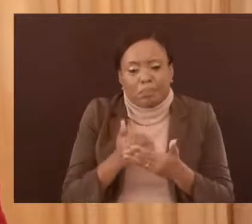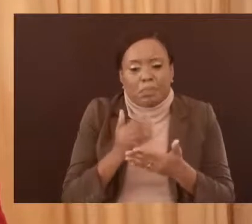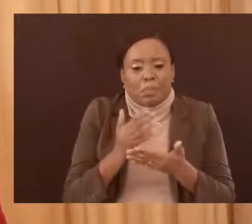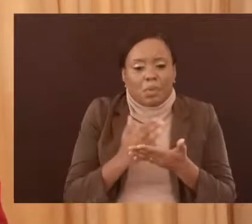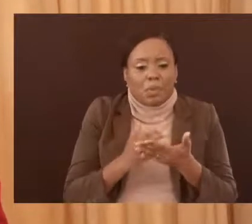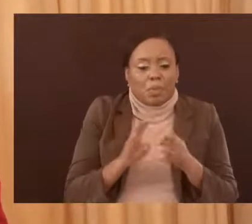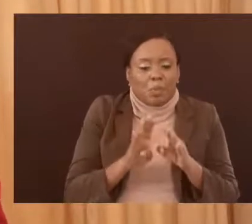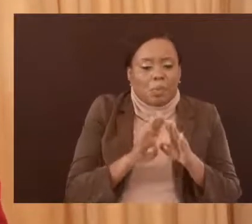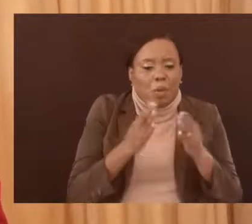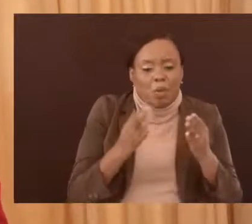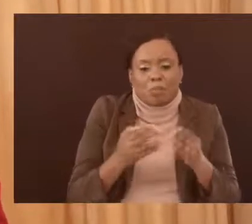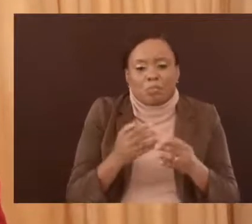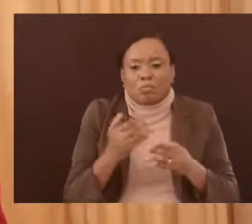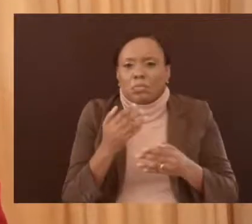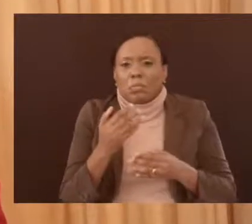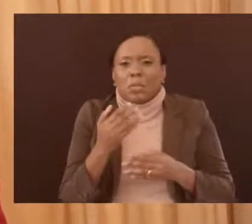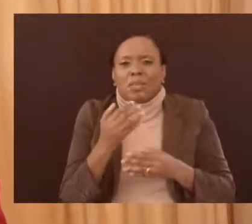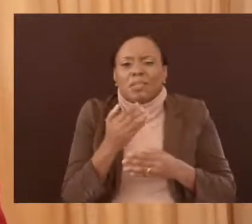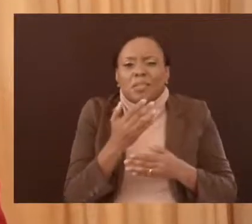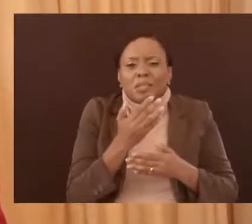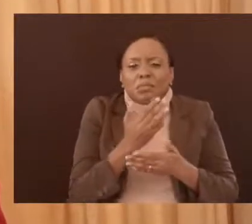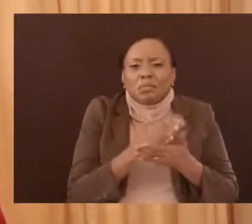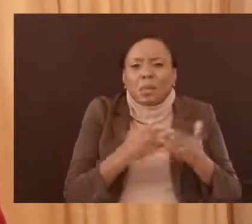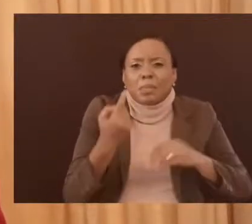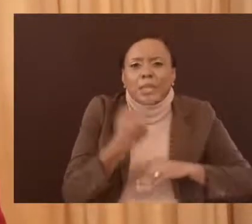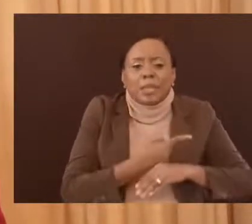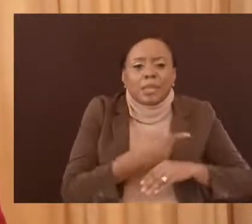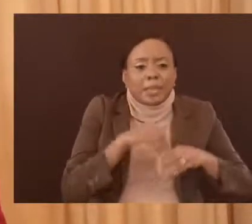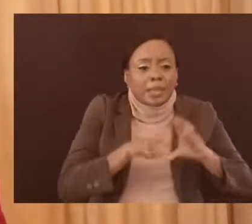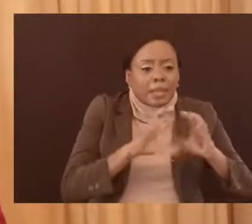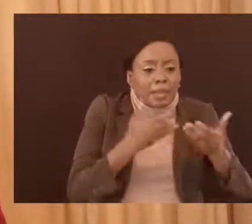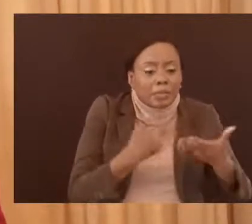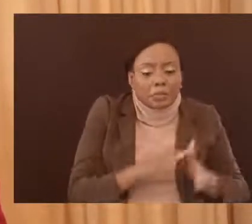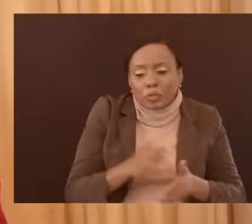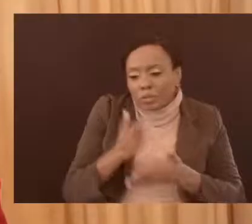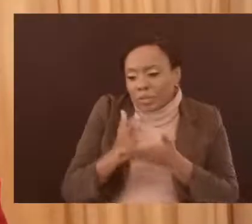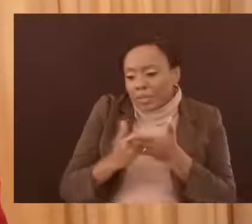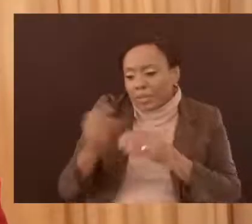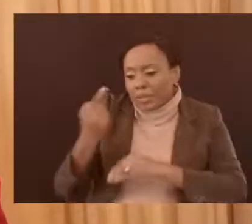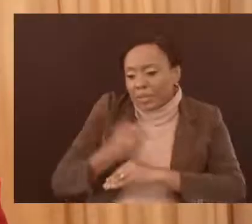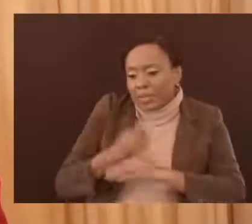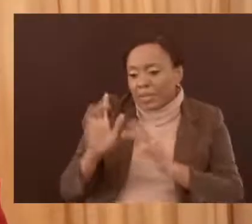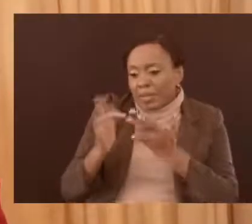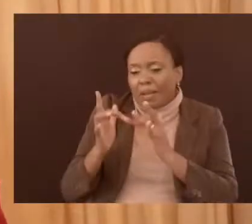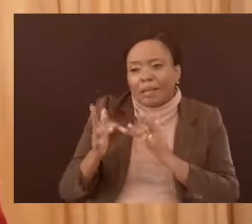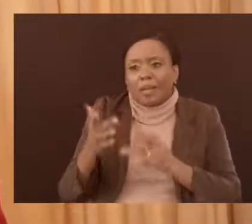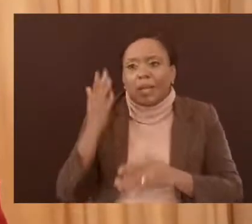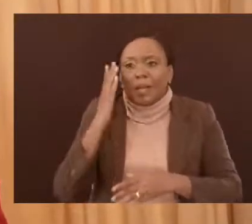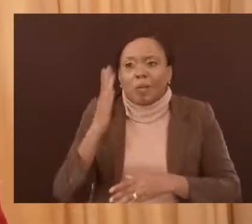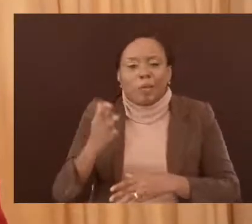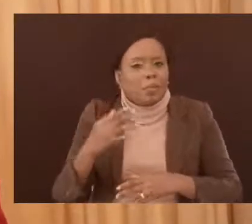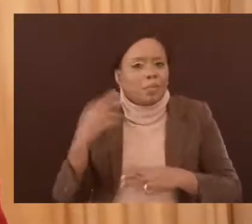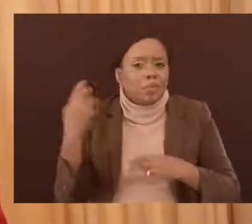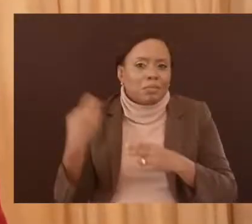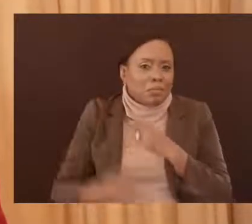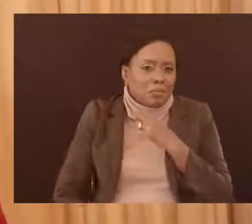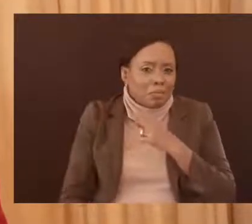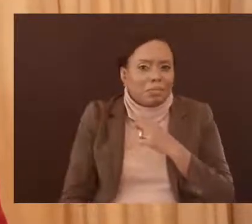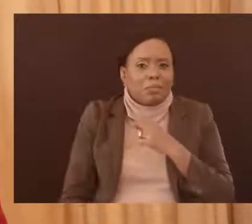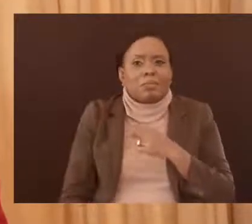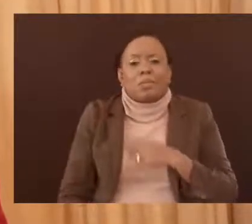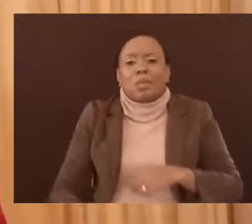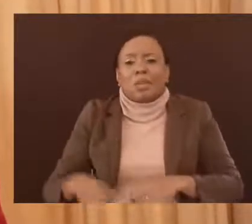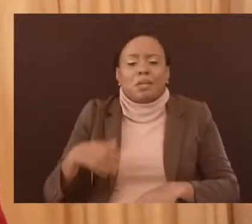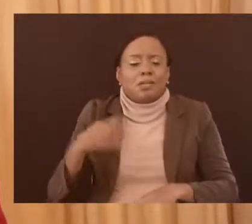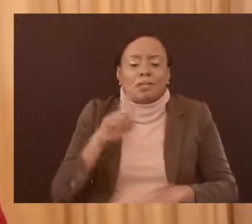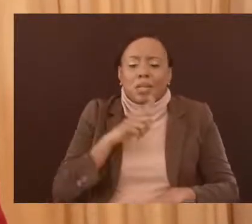reopening or a blended approach, that will always be our priority. So it may be a little rough over the next few weeks, but I